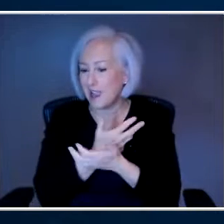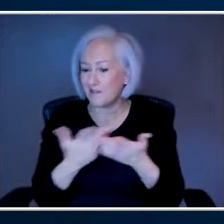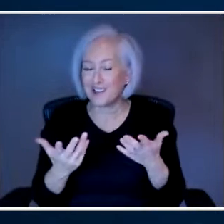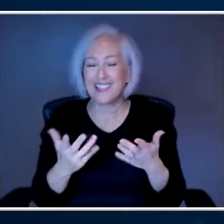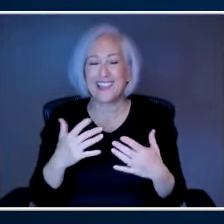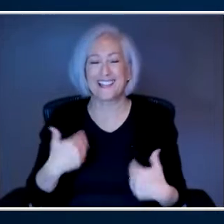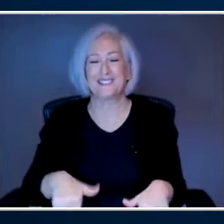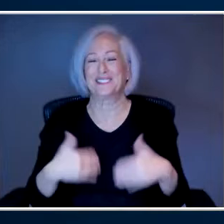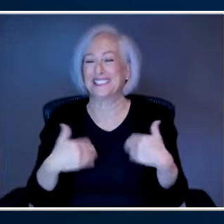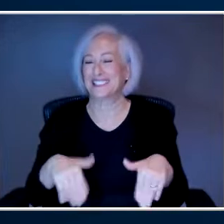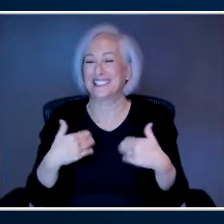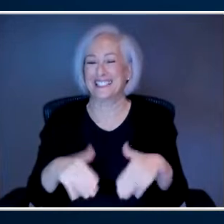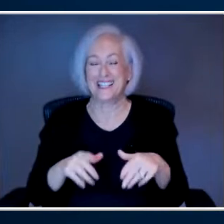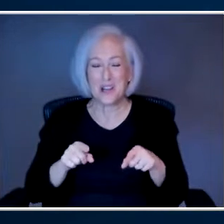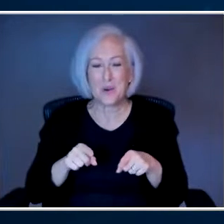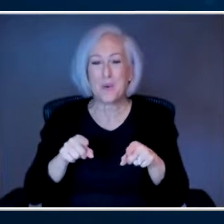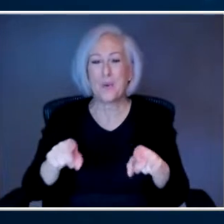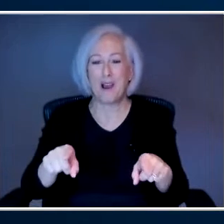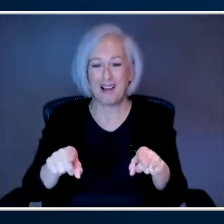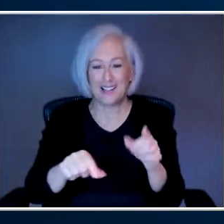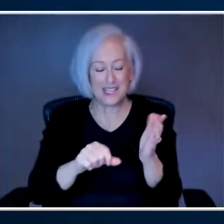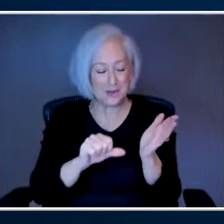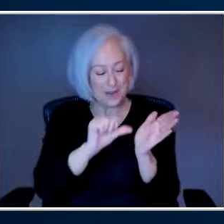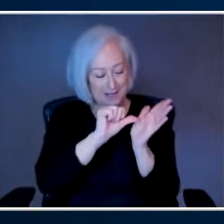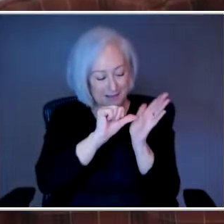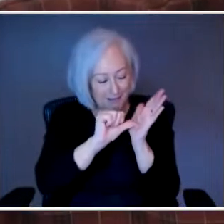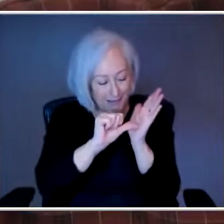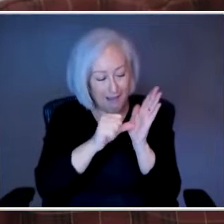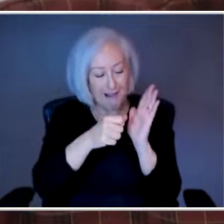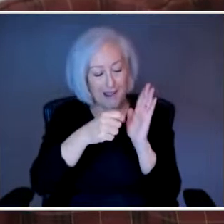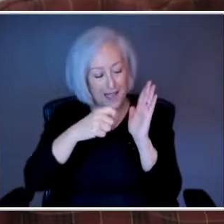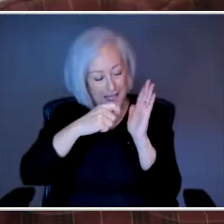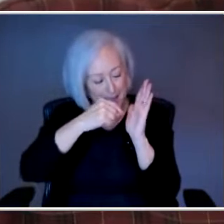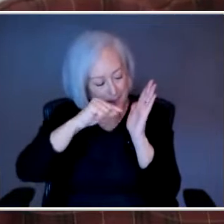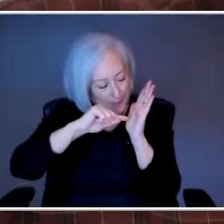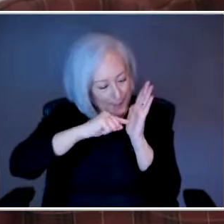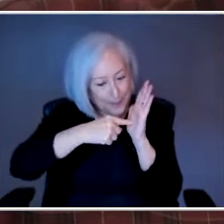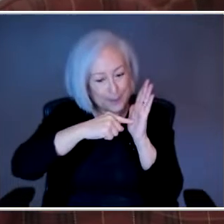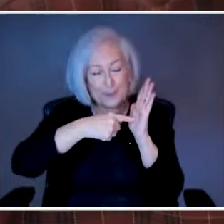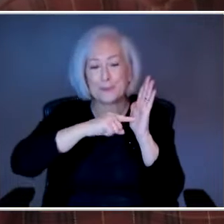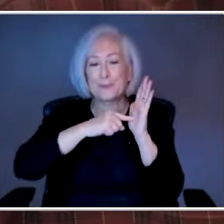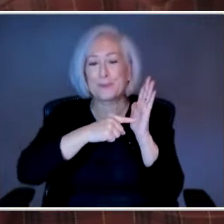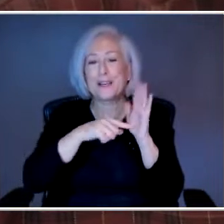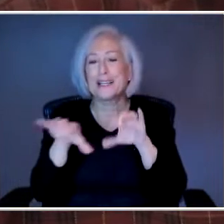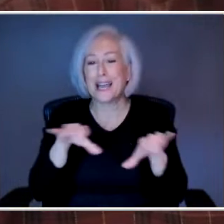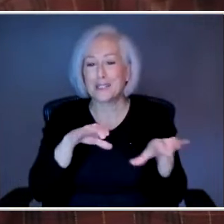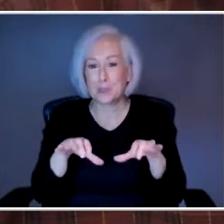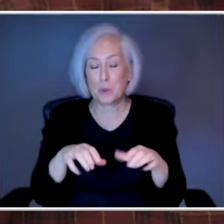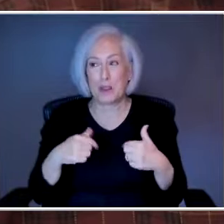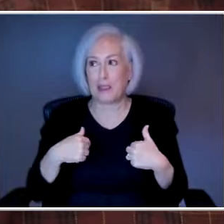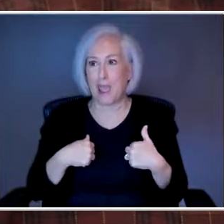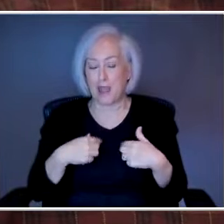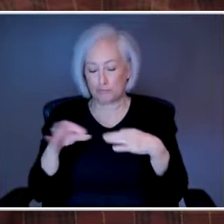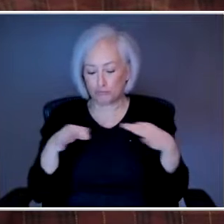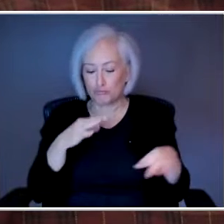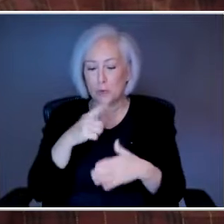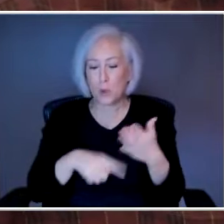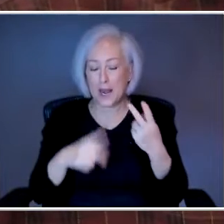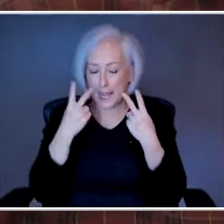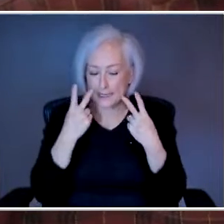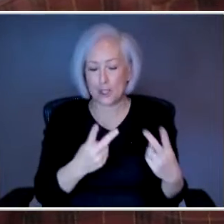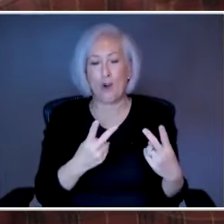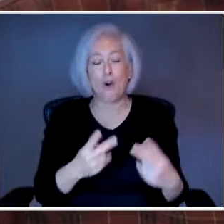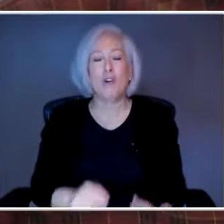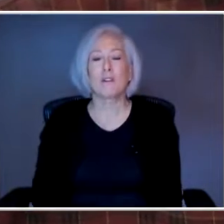the while he was slicing, he was explaining what he was doing and what it was I was seeing, and so on and so forth. So Dr. Jaley, from a